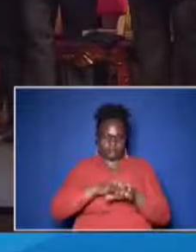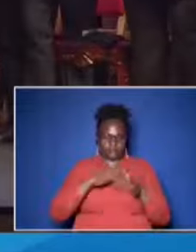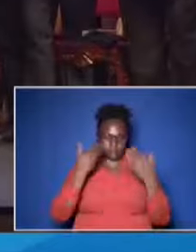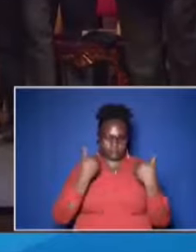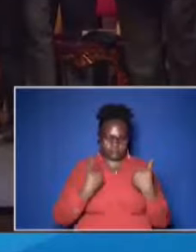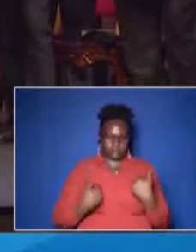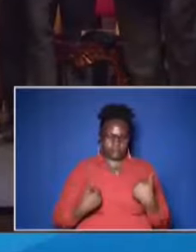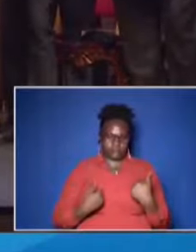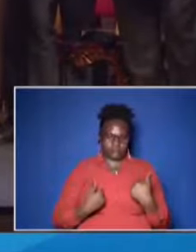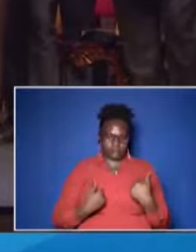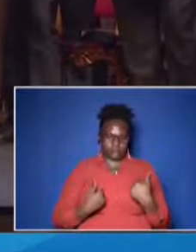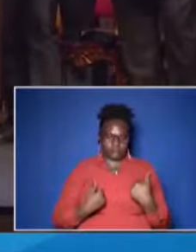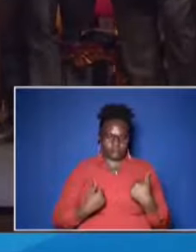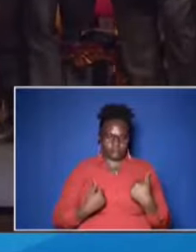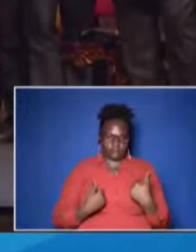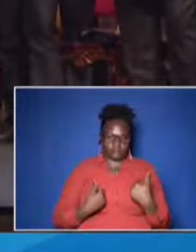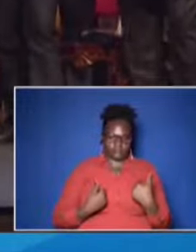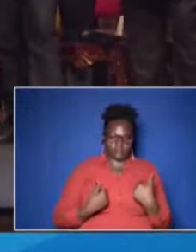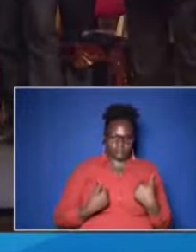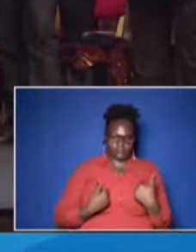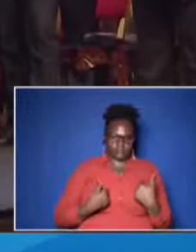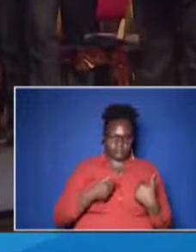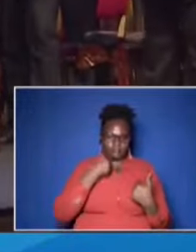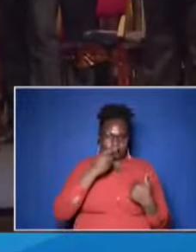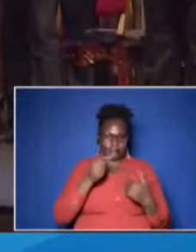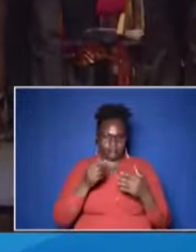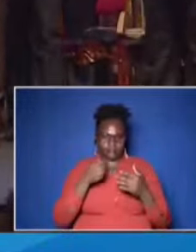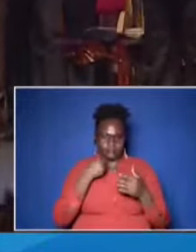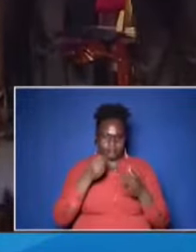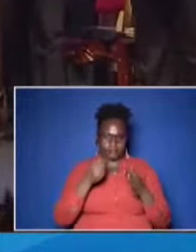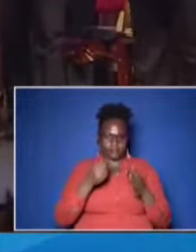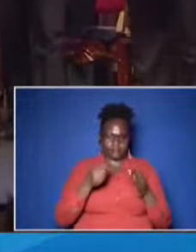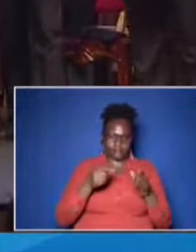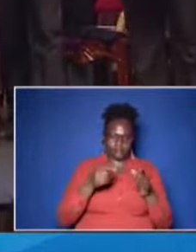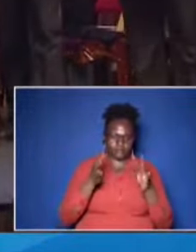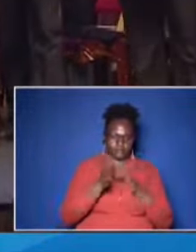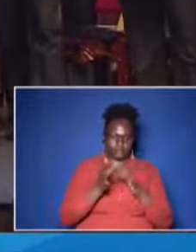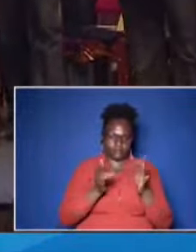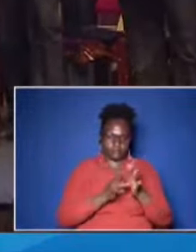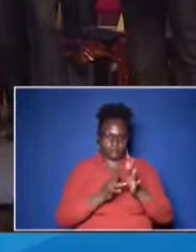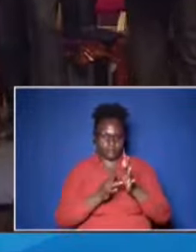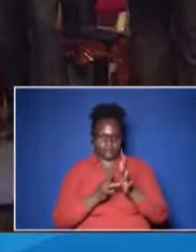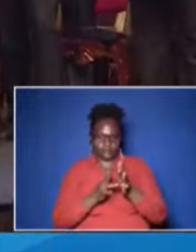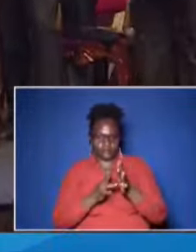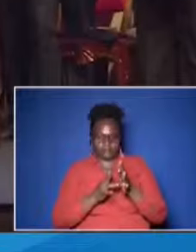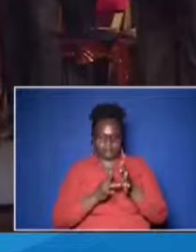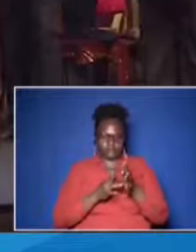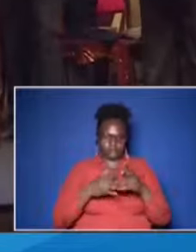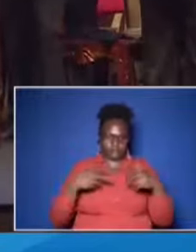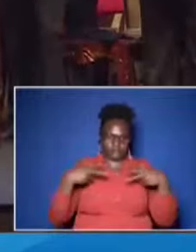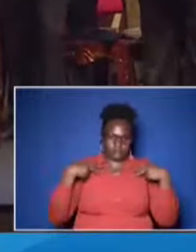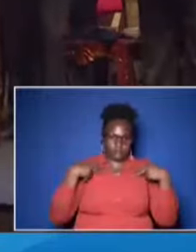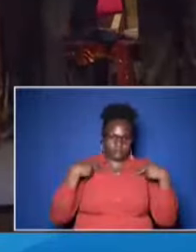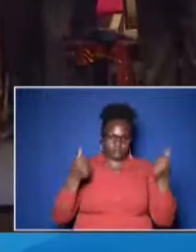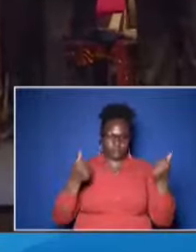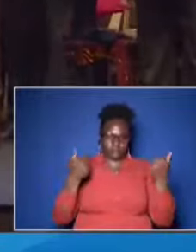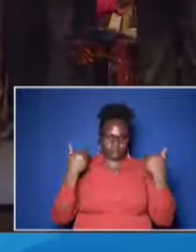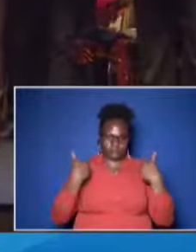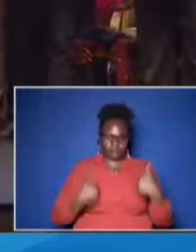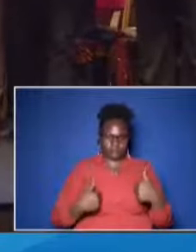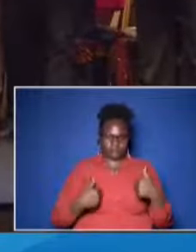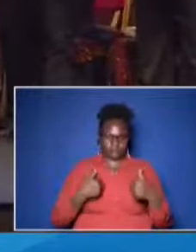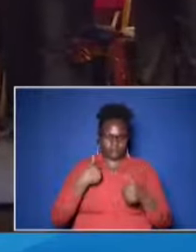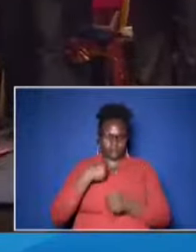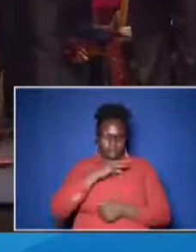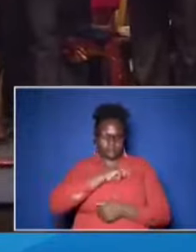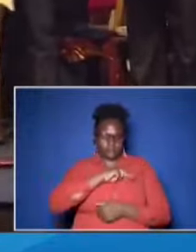me lift your hands and say the same thing Jesus have mercy on me